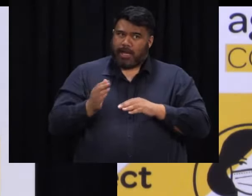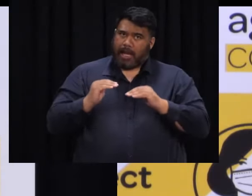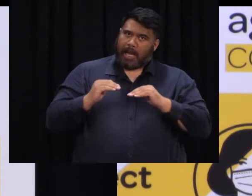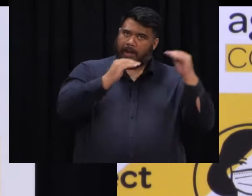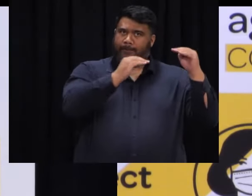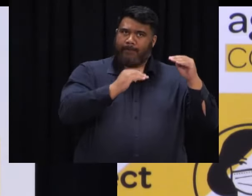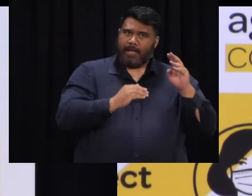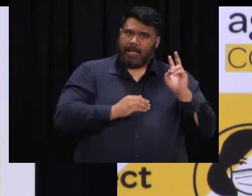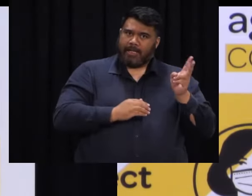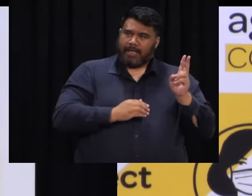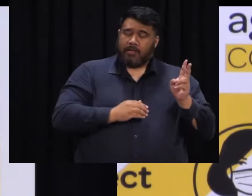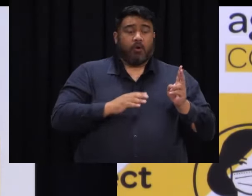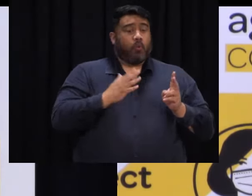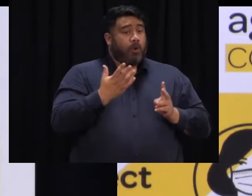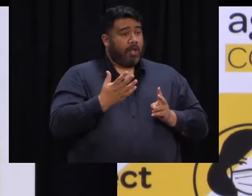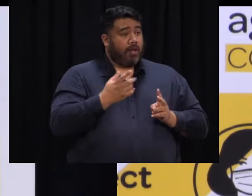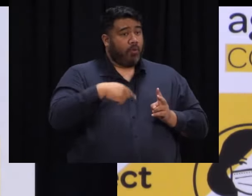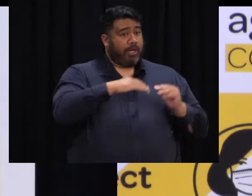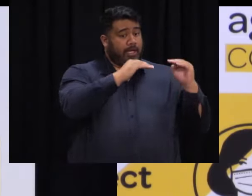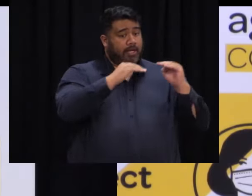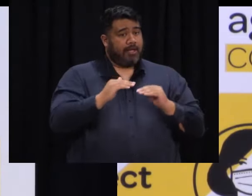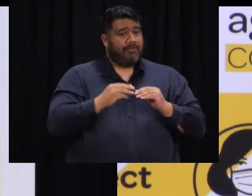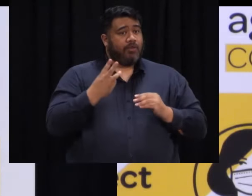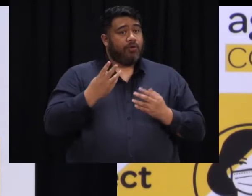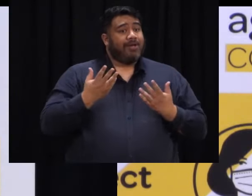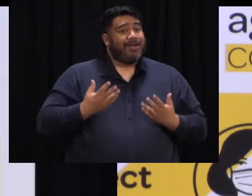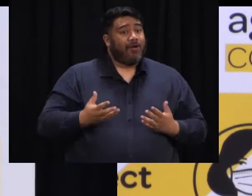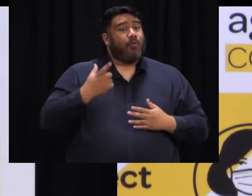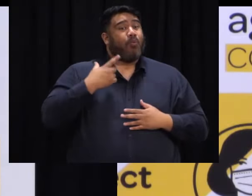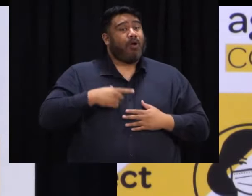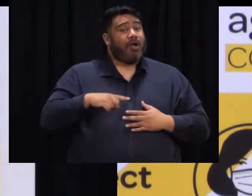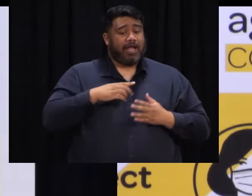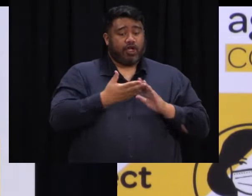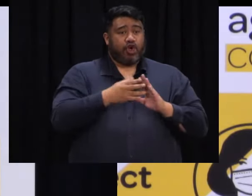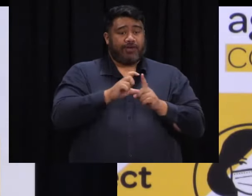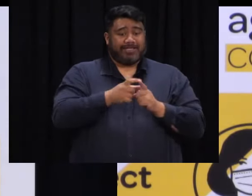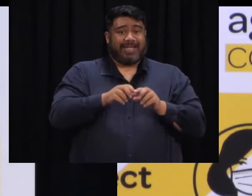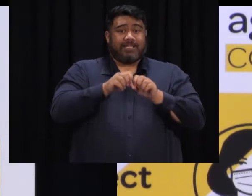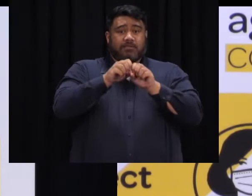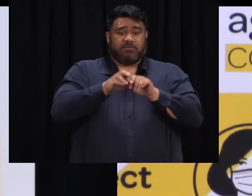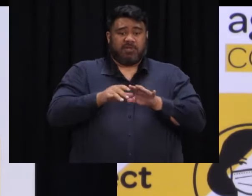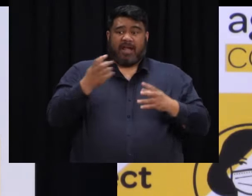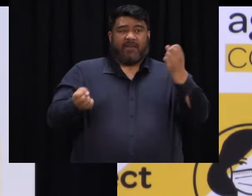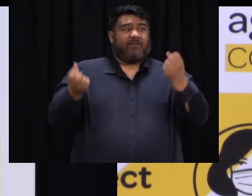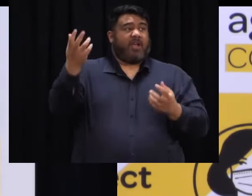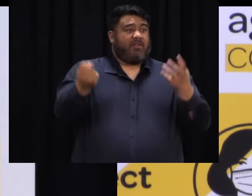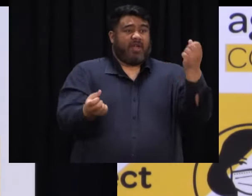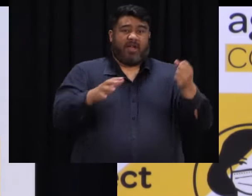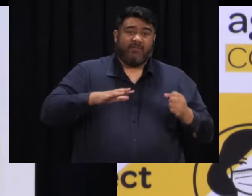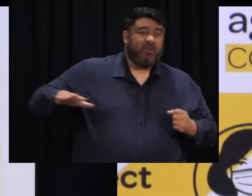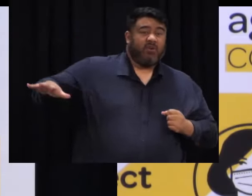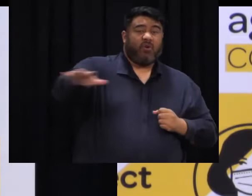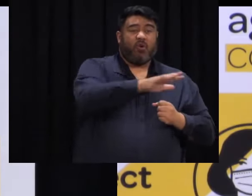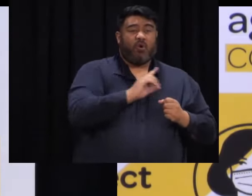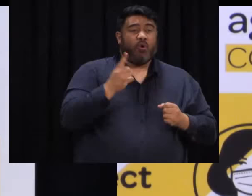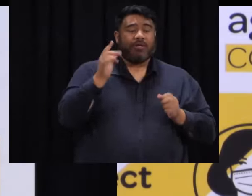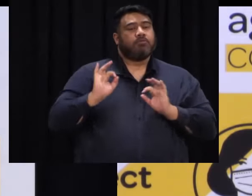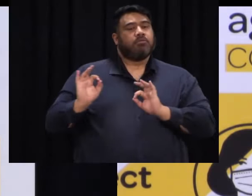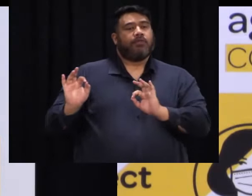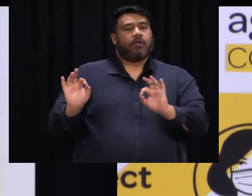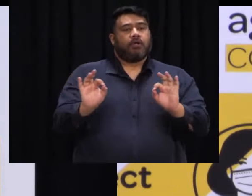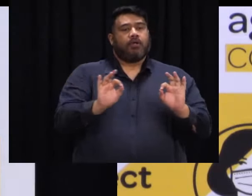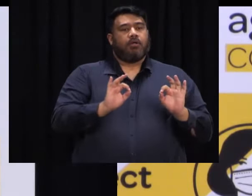the advice we have is we do not have widespread transmission across Auckland. If everyone continues to play their part, we can